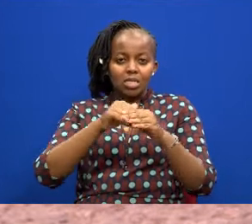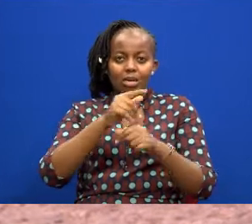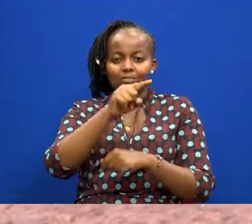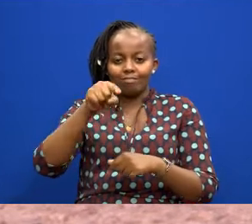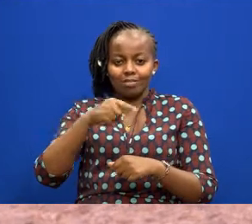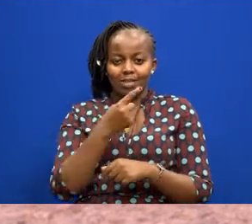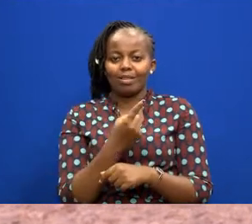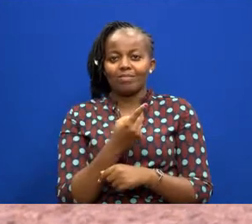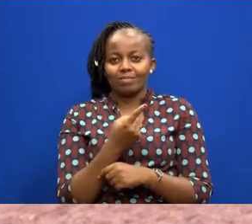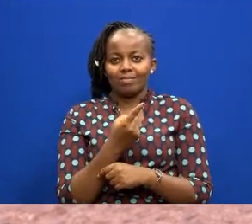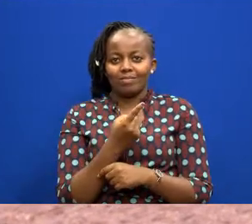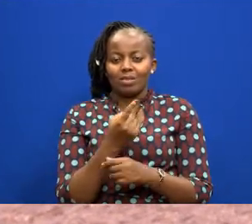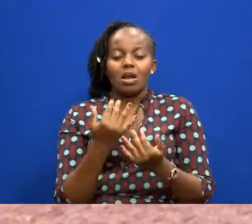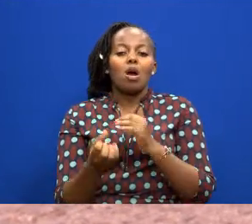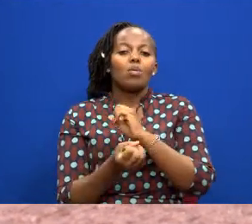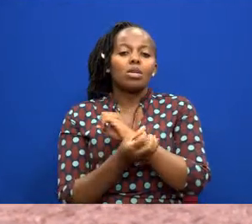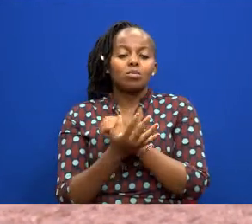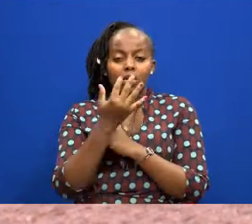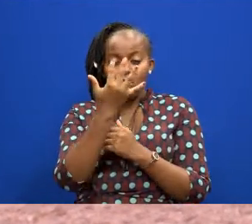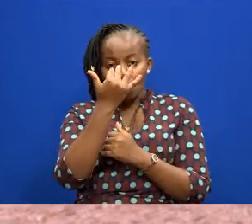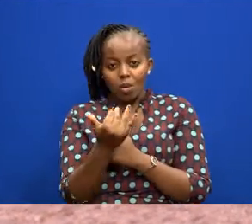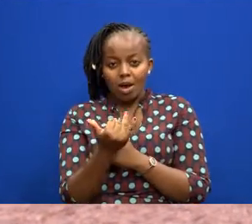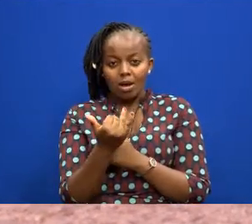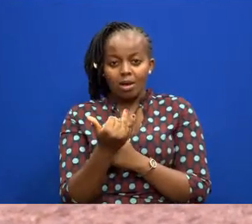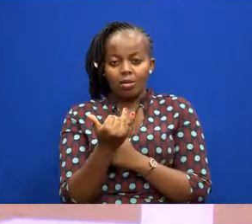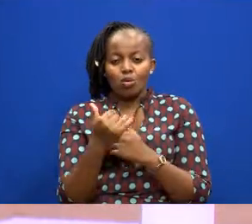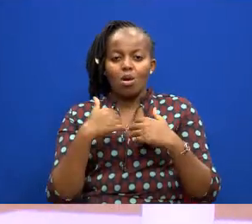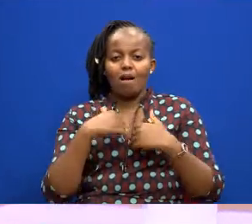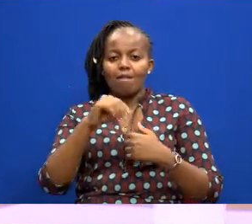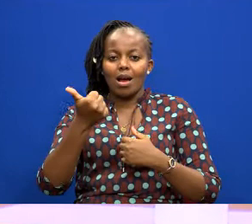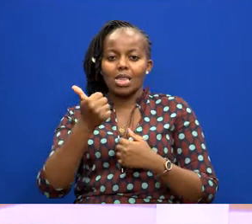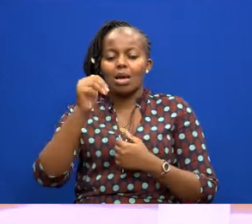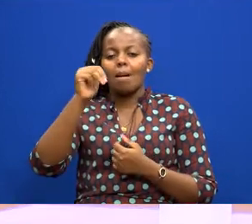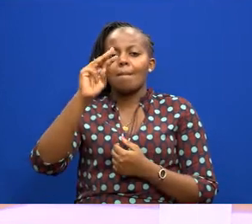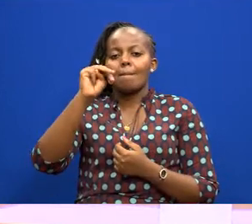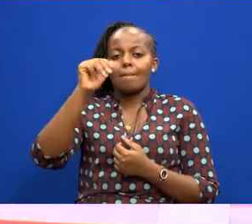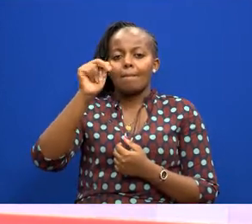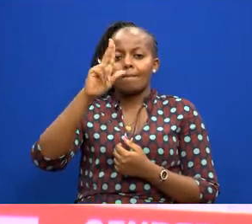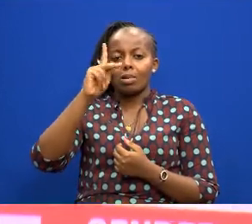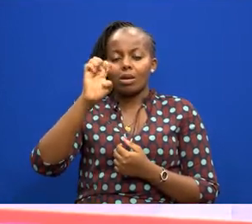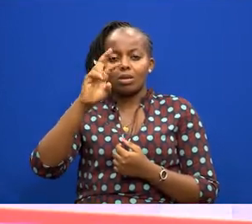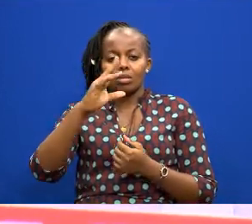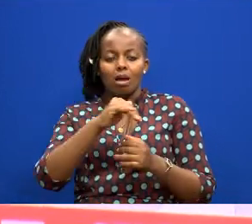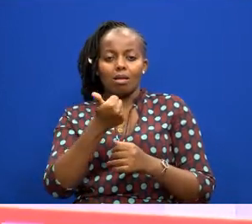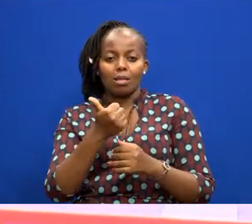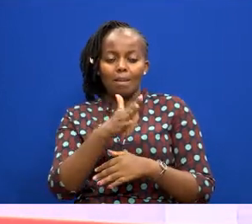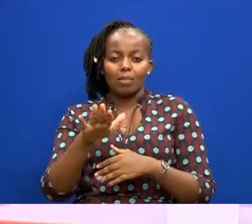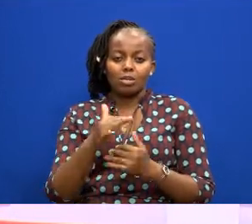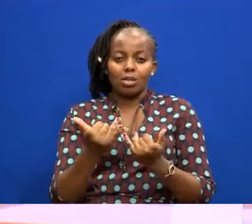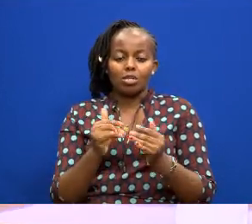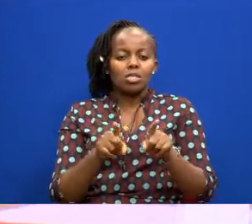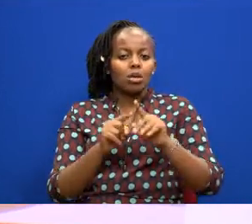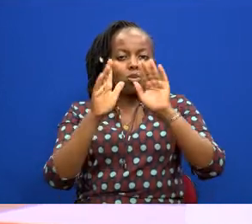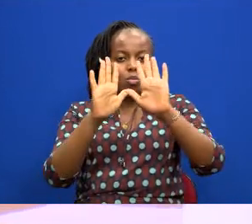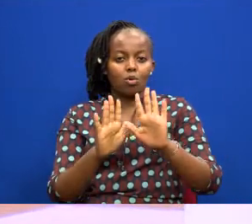for this marker. I will explain the purpose of the other marker when I get there. Are we okay up to there? Yes. It's